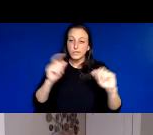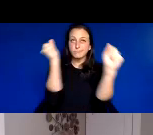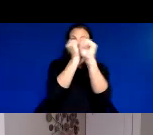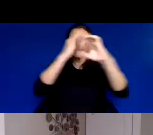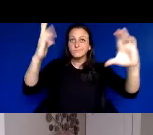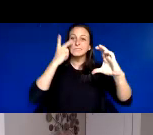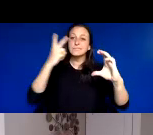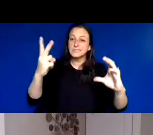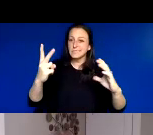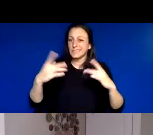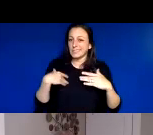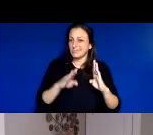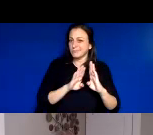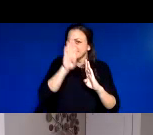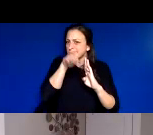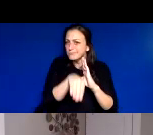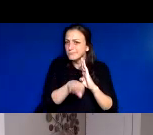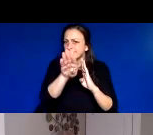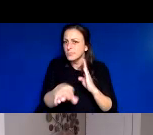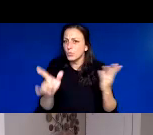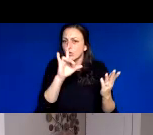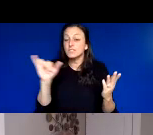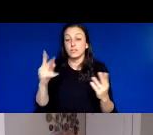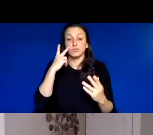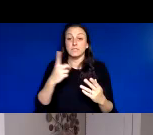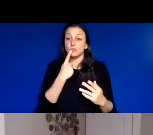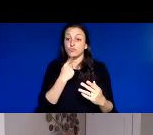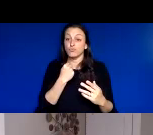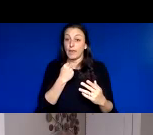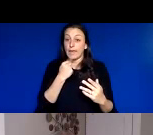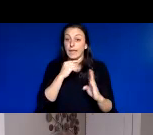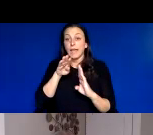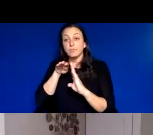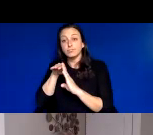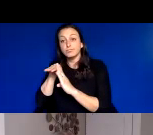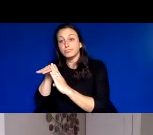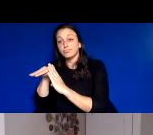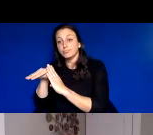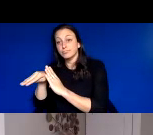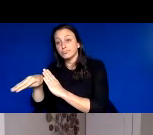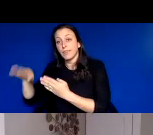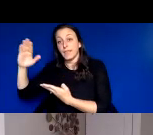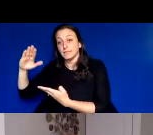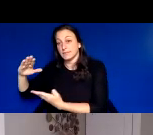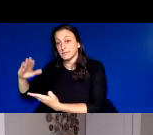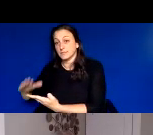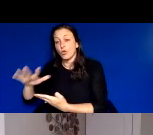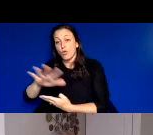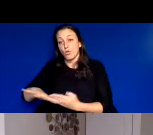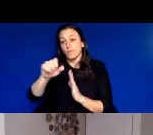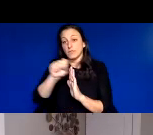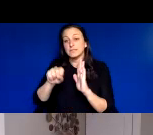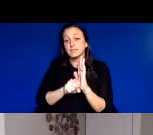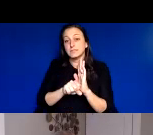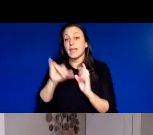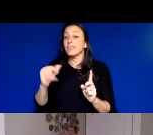at that red line, what you see here is a steady decline in cases occurring in the state. You can see that that line is not quite as steep as it was a couple